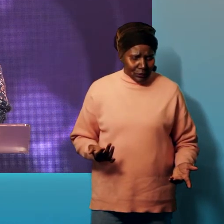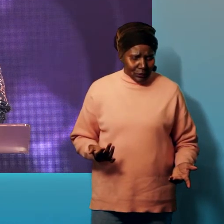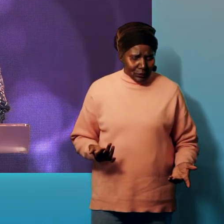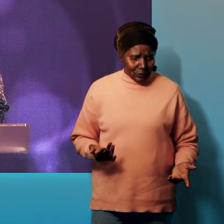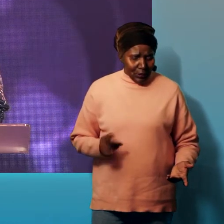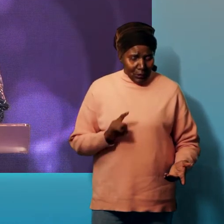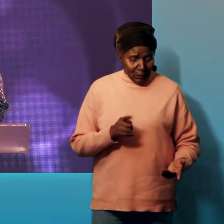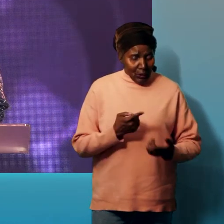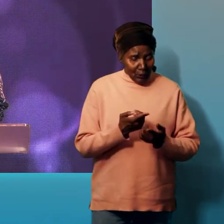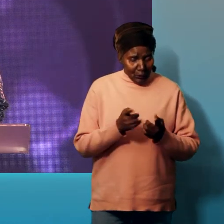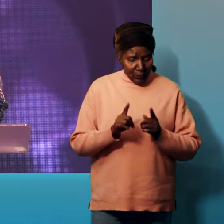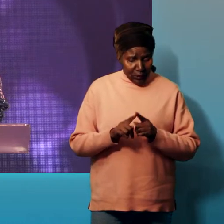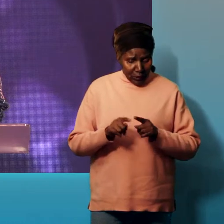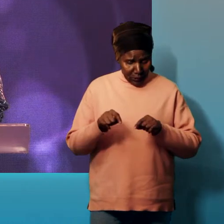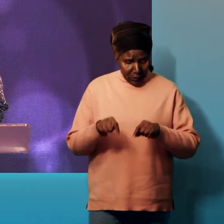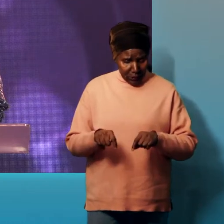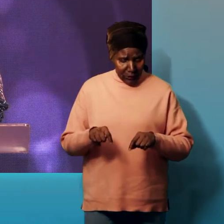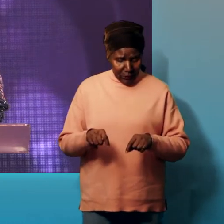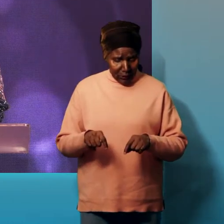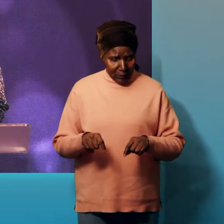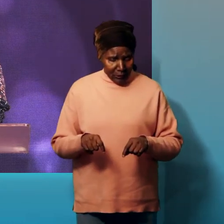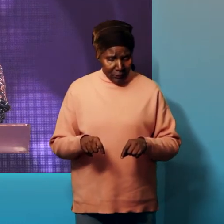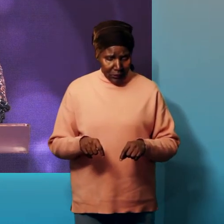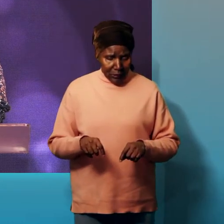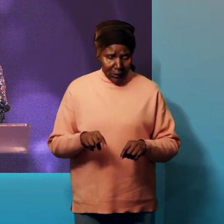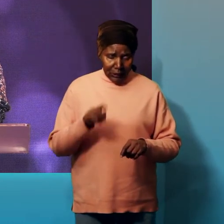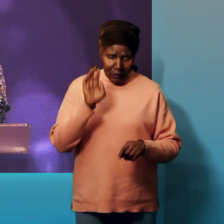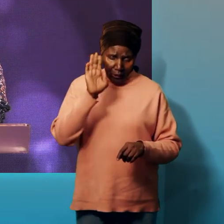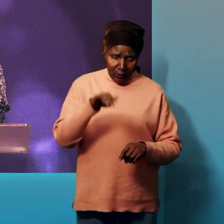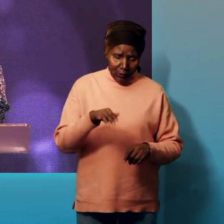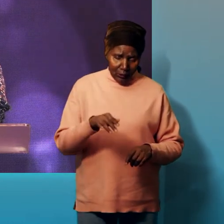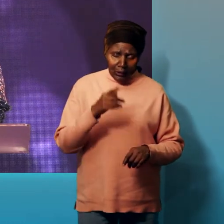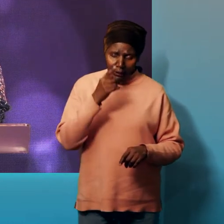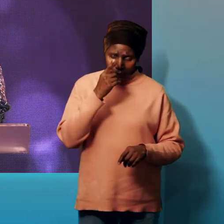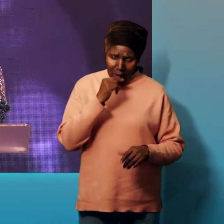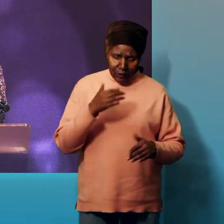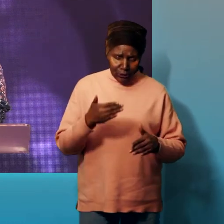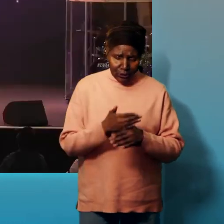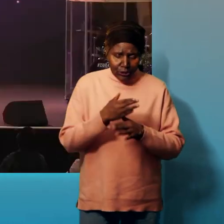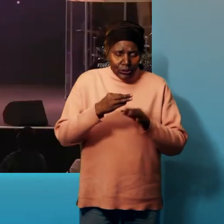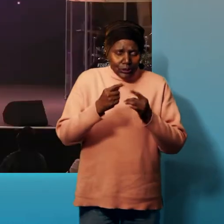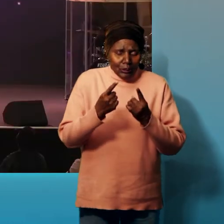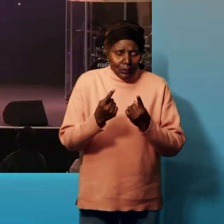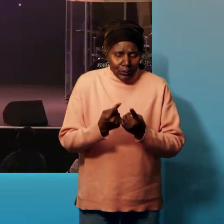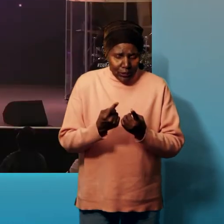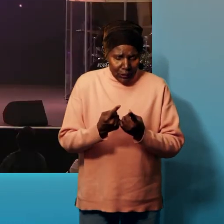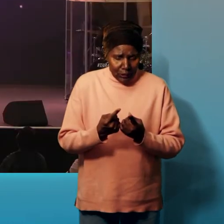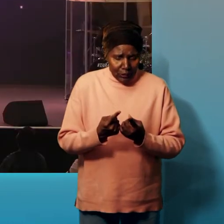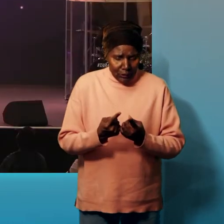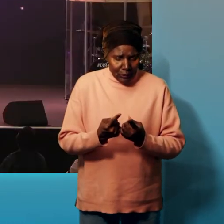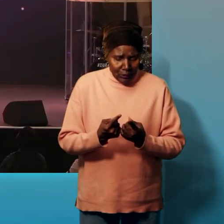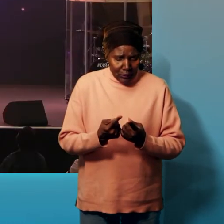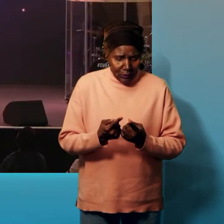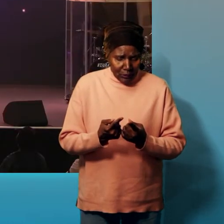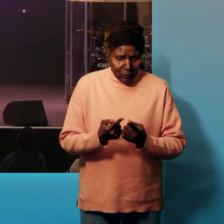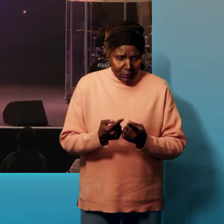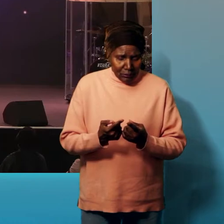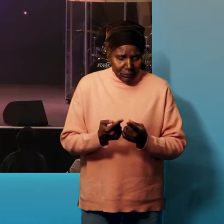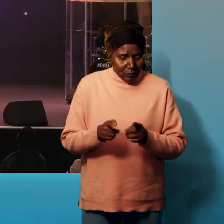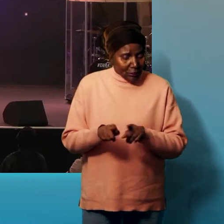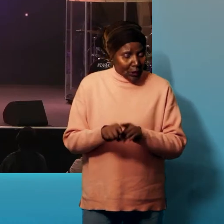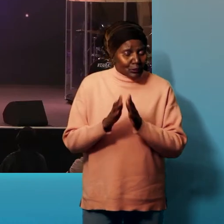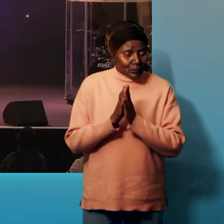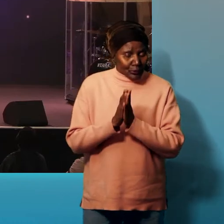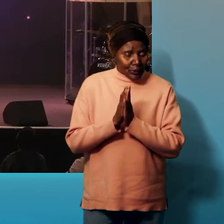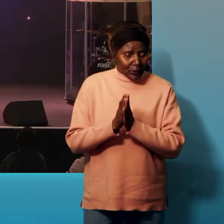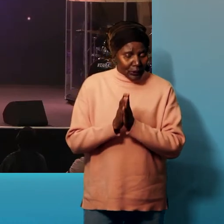But we in here this evening and at home, we can do something about it in the way of prayer, in